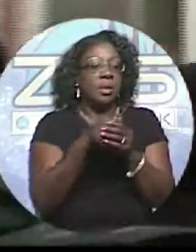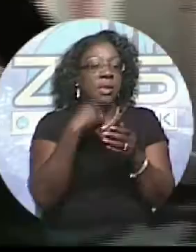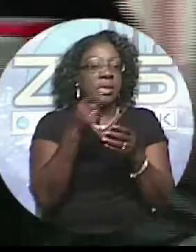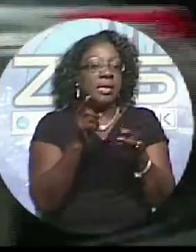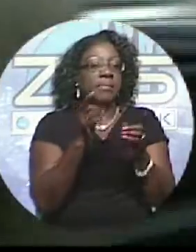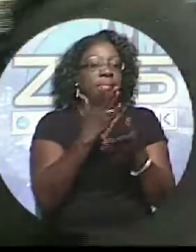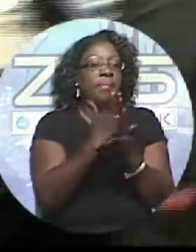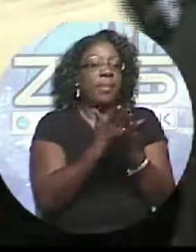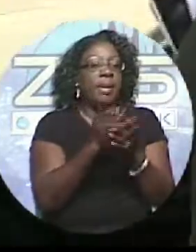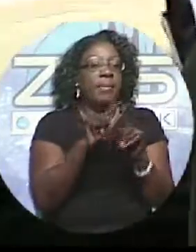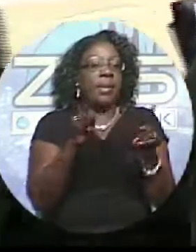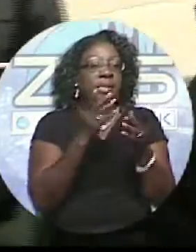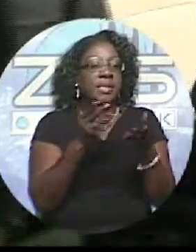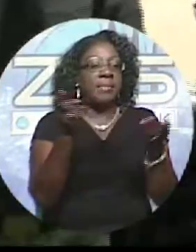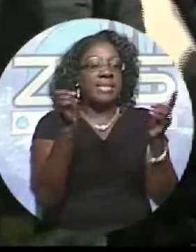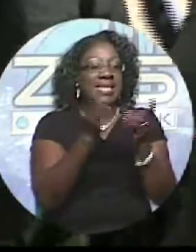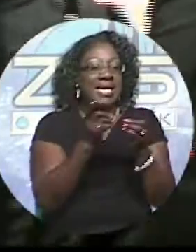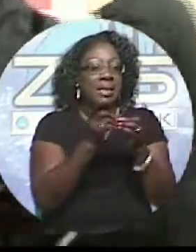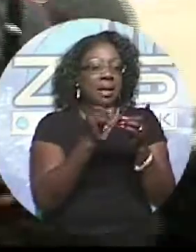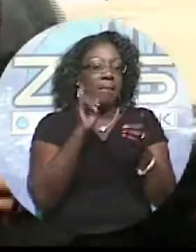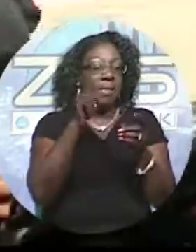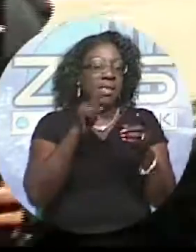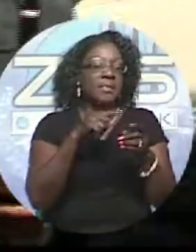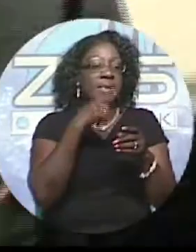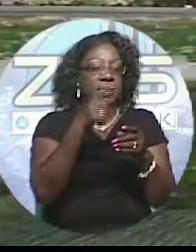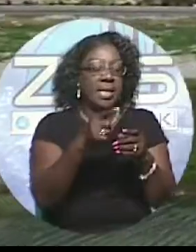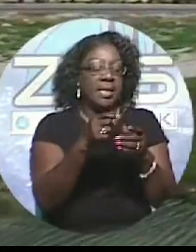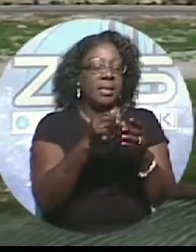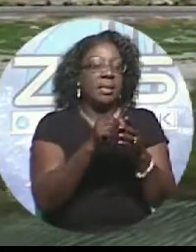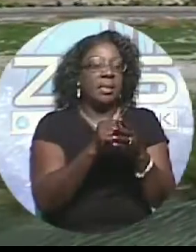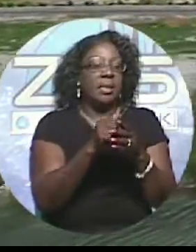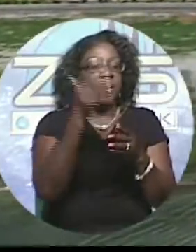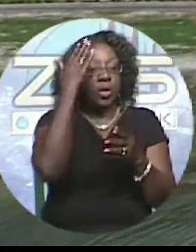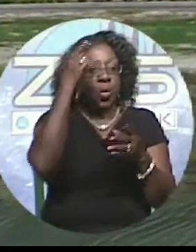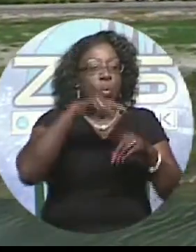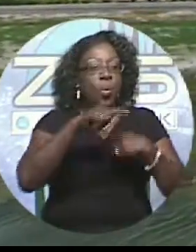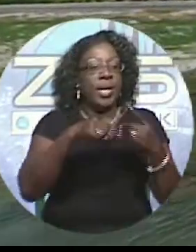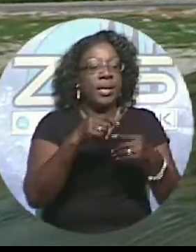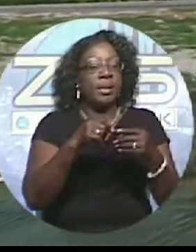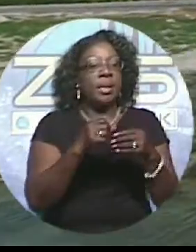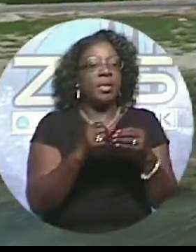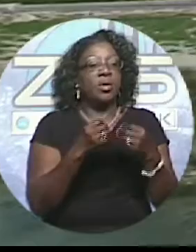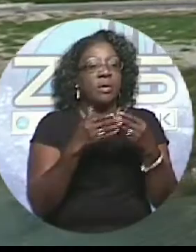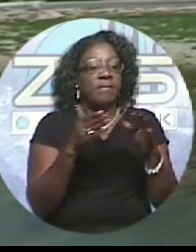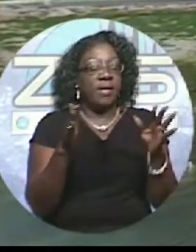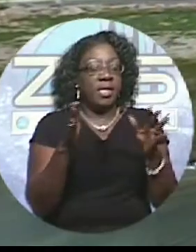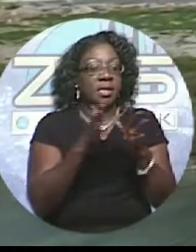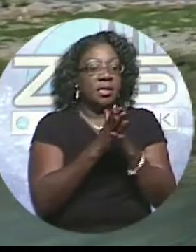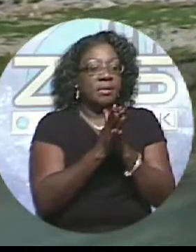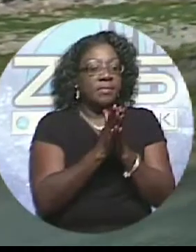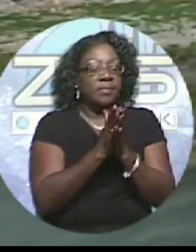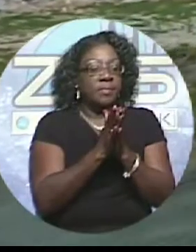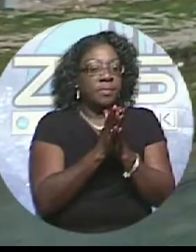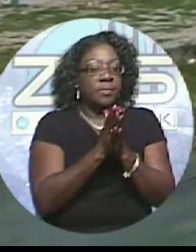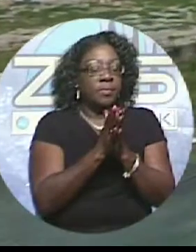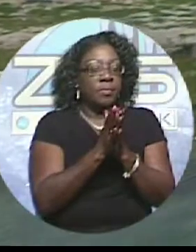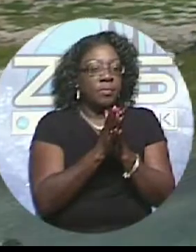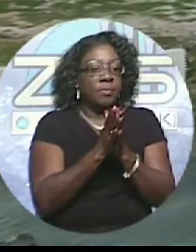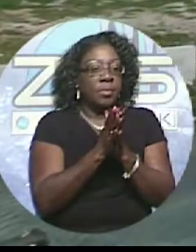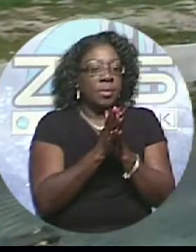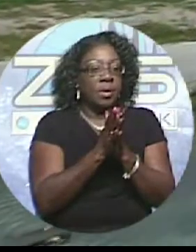in place for the good faith of negotiations. The development, he said, is of extreme importance and